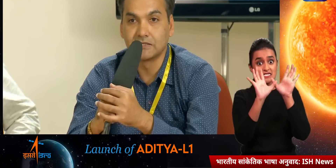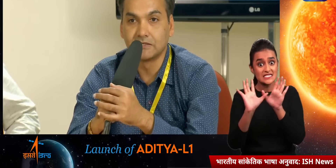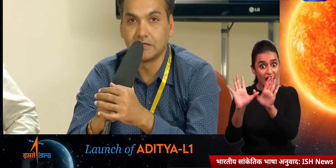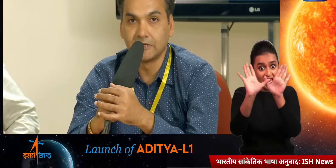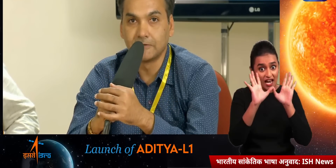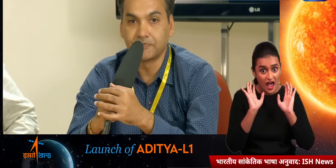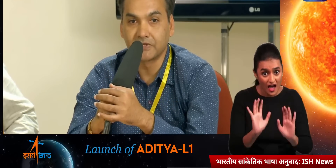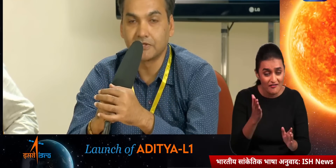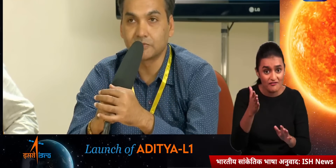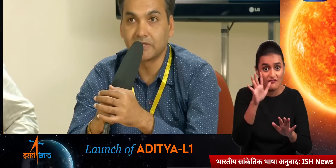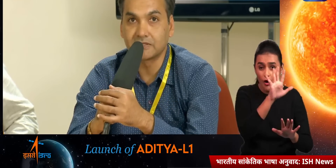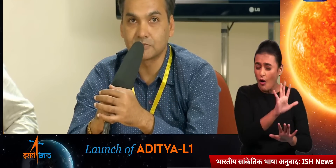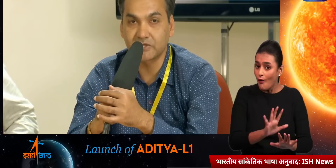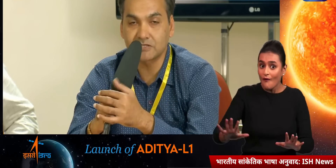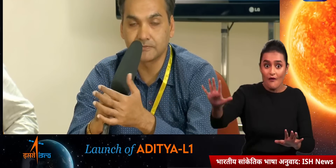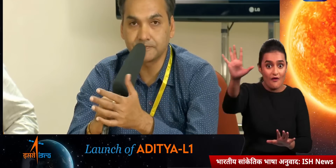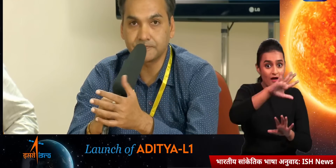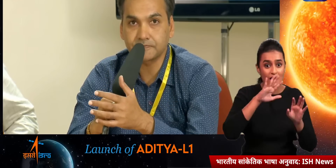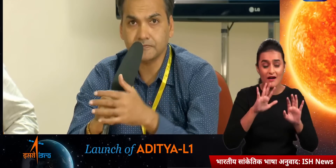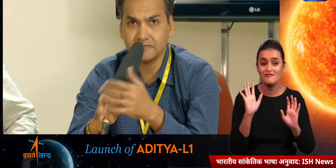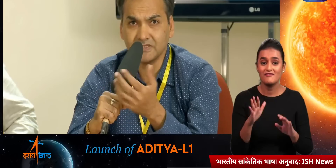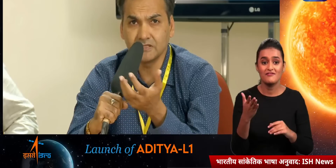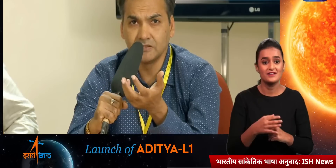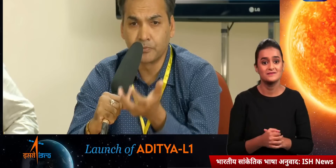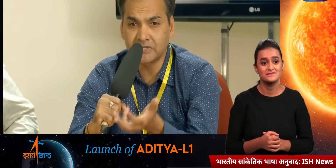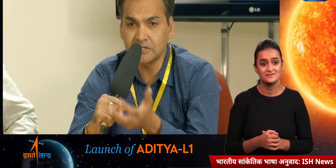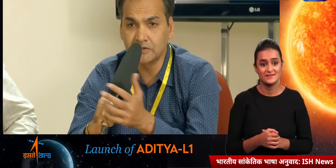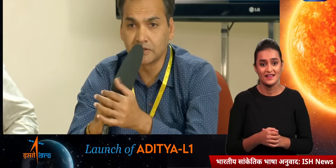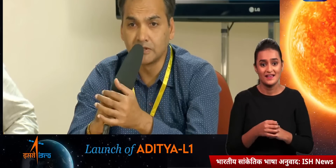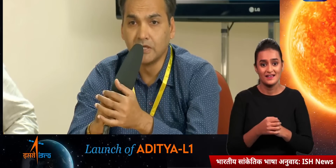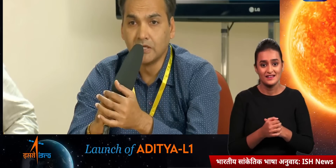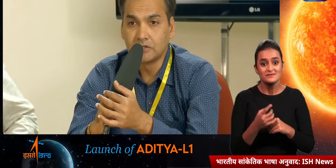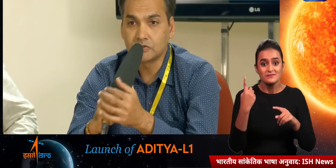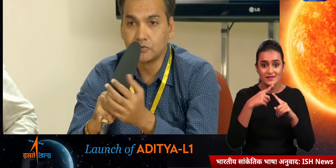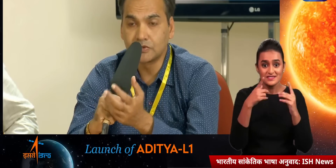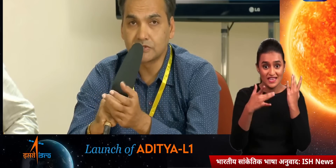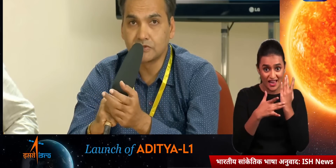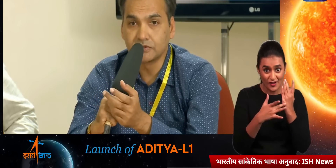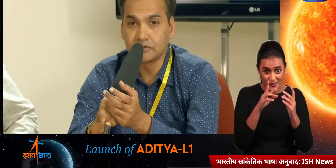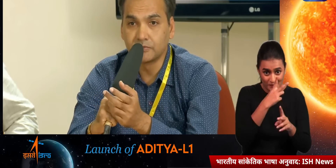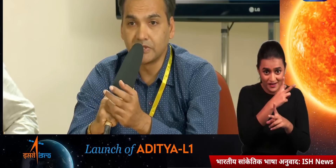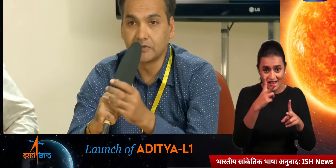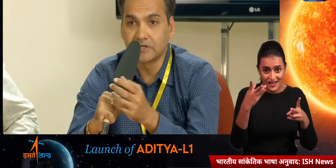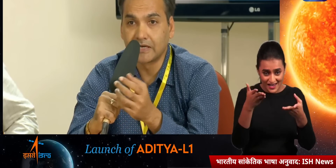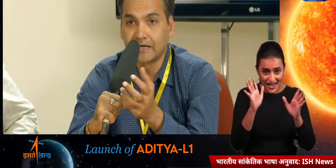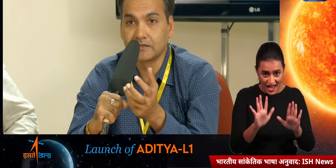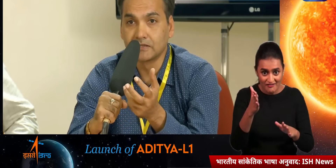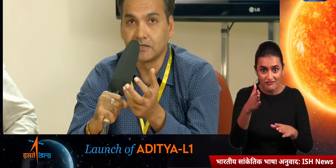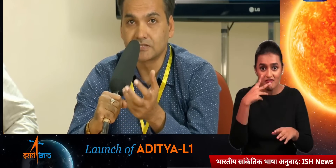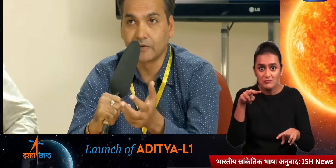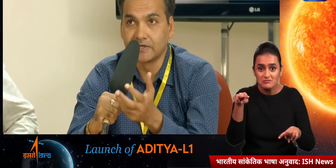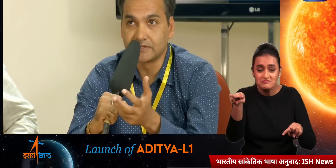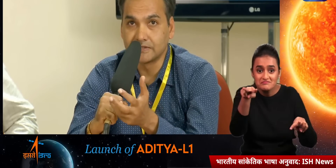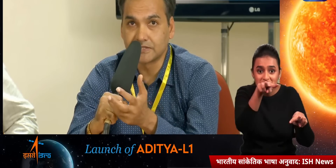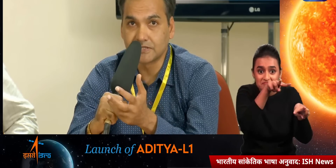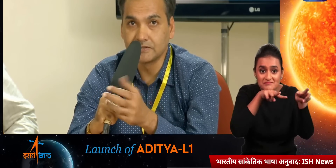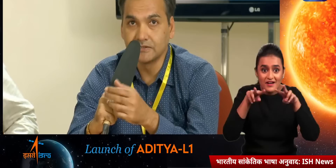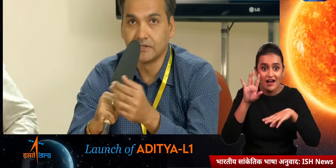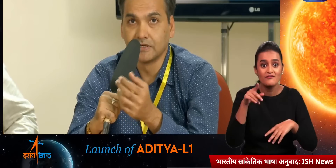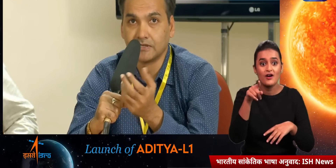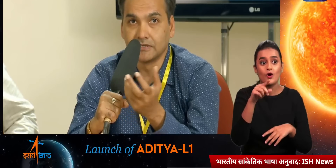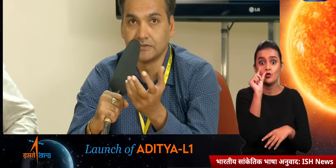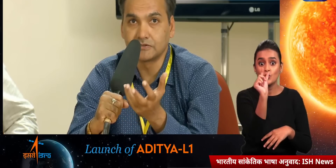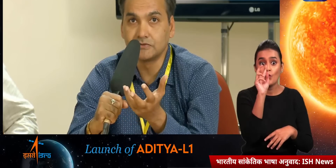across the electromagnetic spectrum. In particular, suit is going to be looking at the ultraviolet